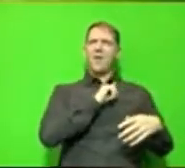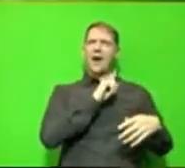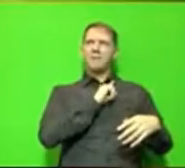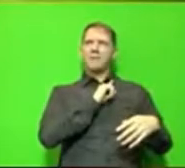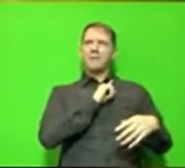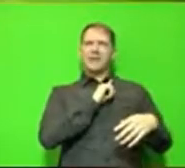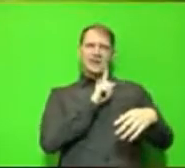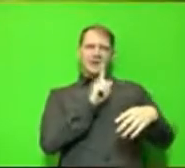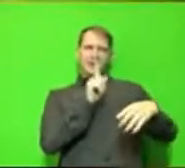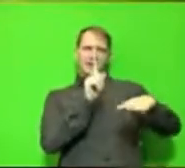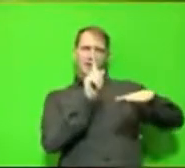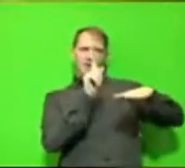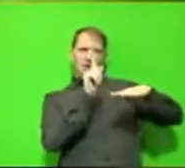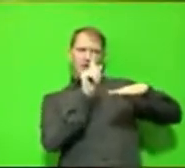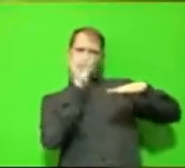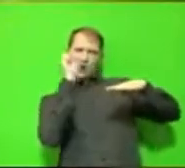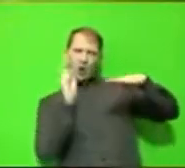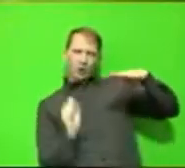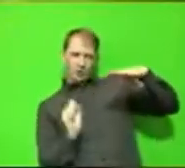speak from my seat. But